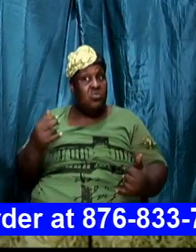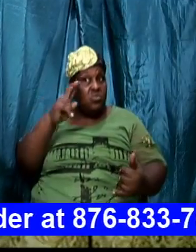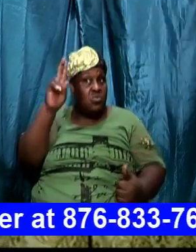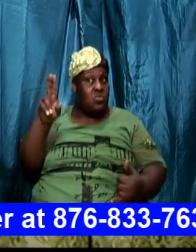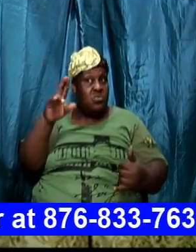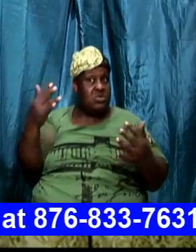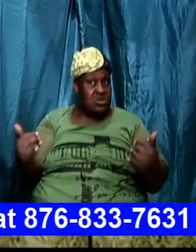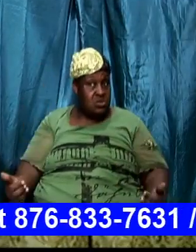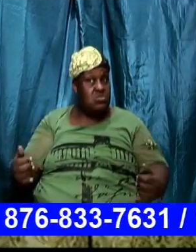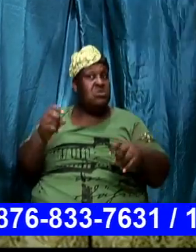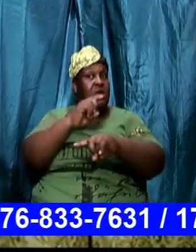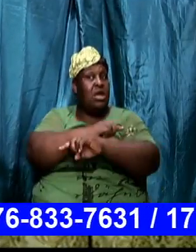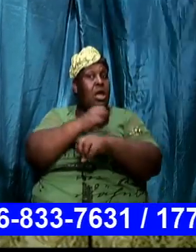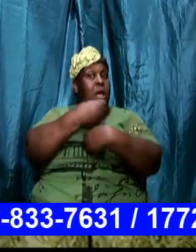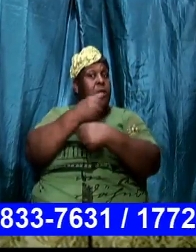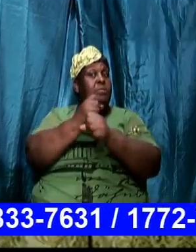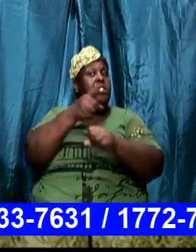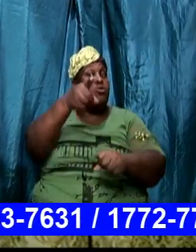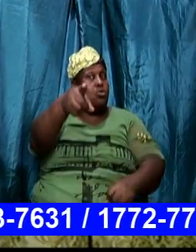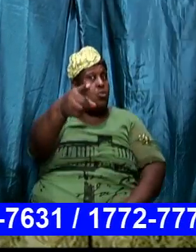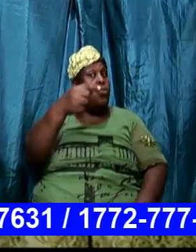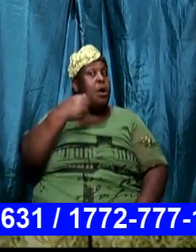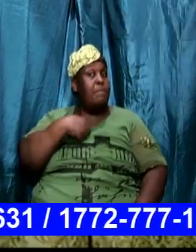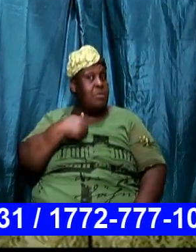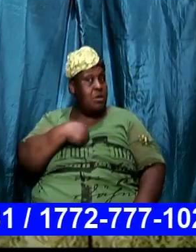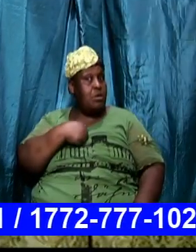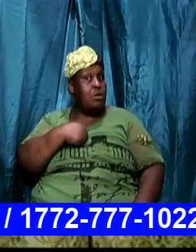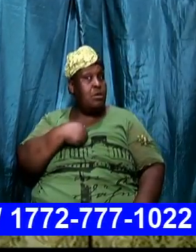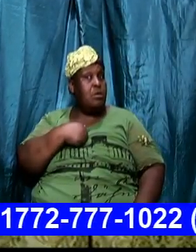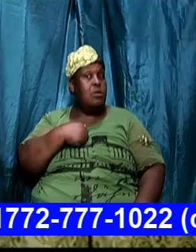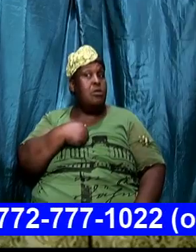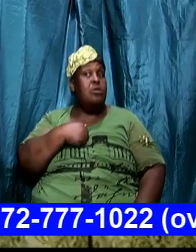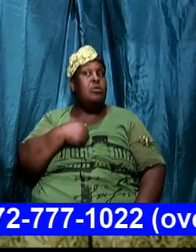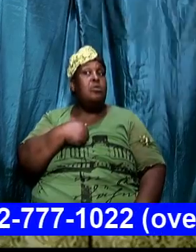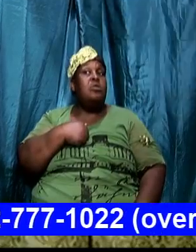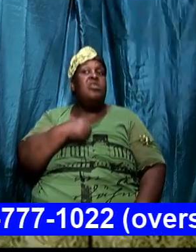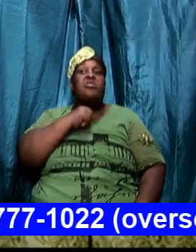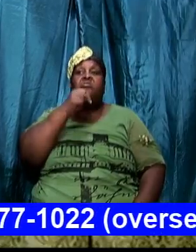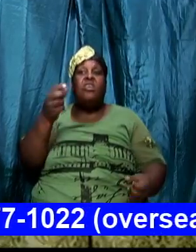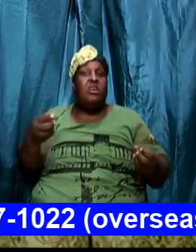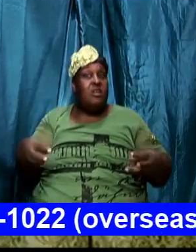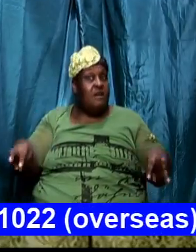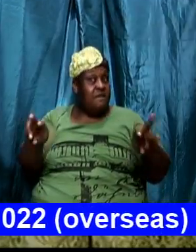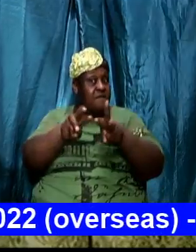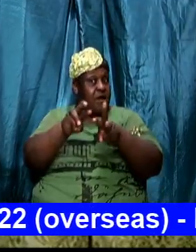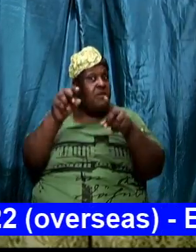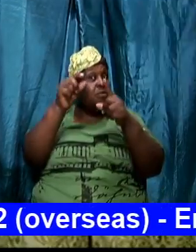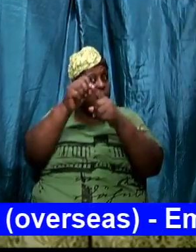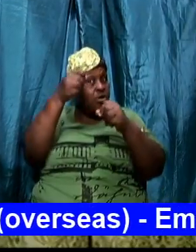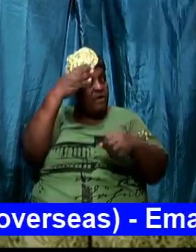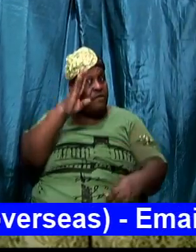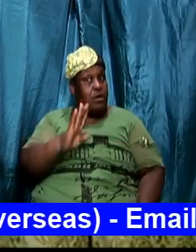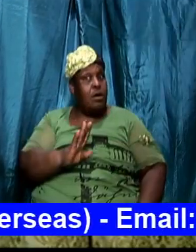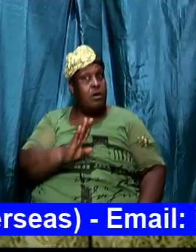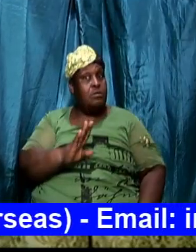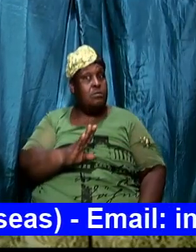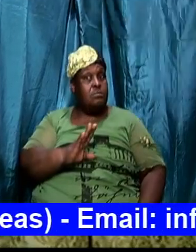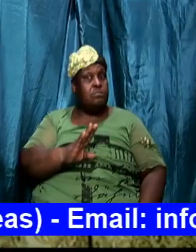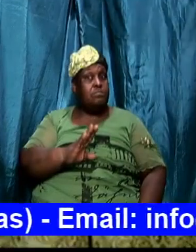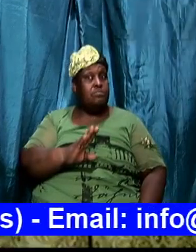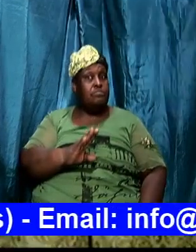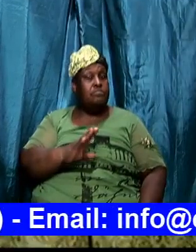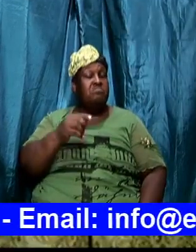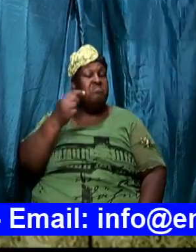to cause you and I to devalue the words of Almighty God. And I'm here